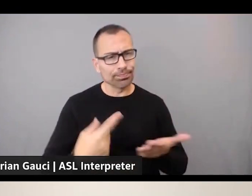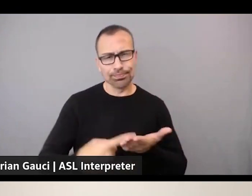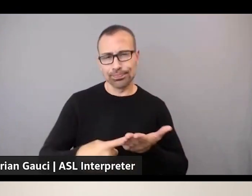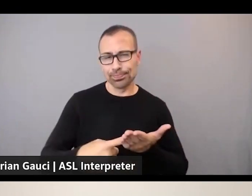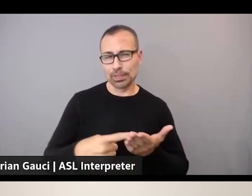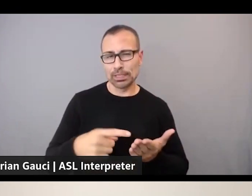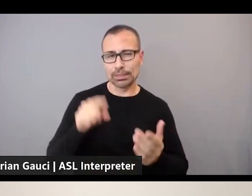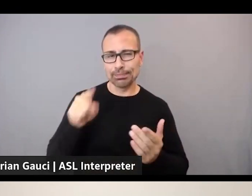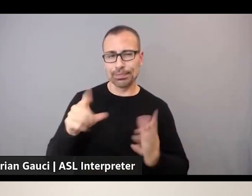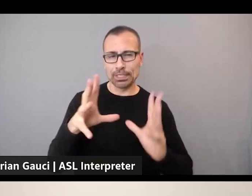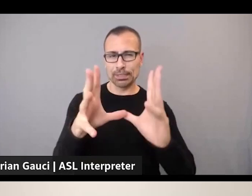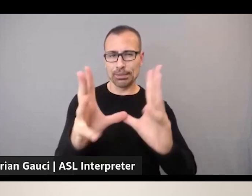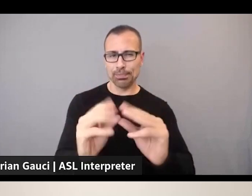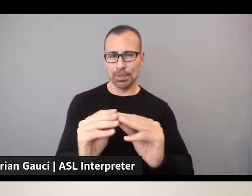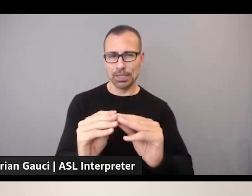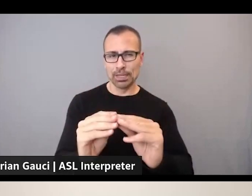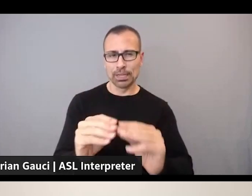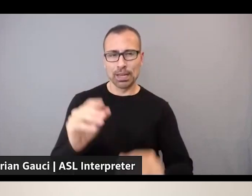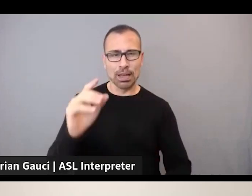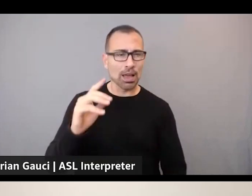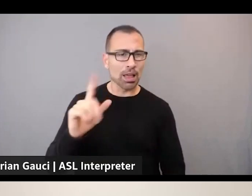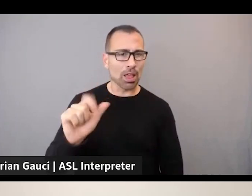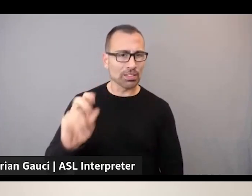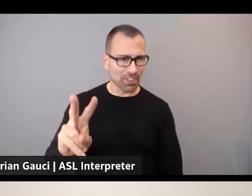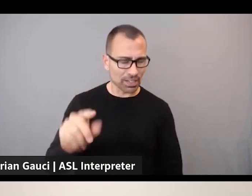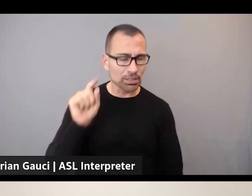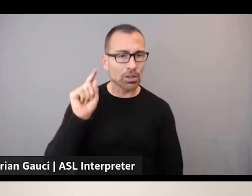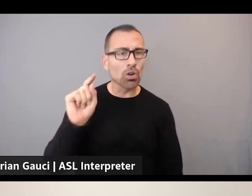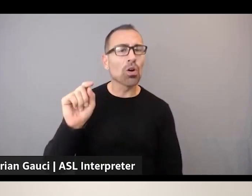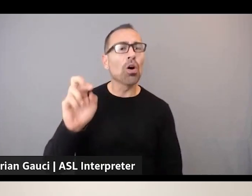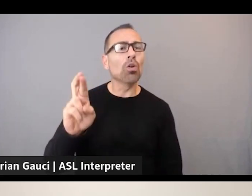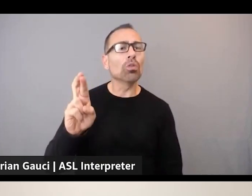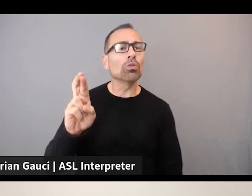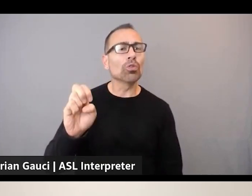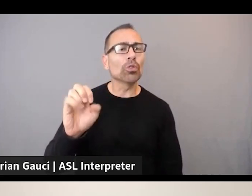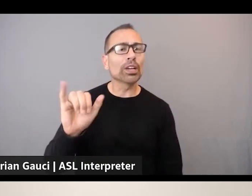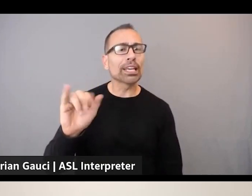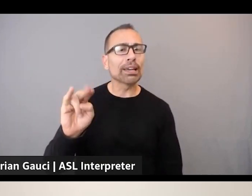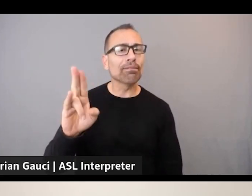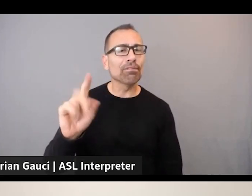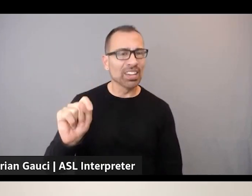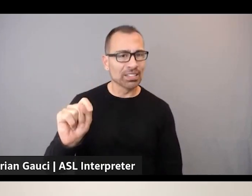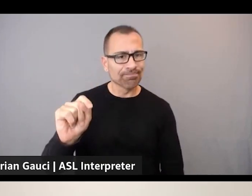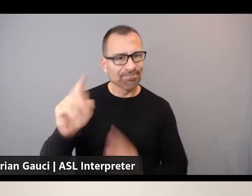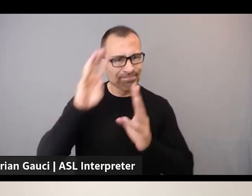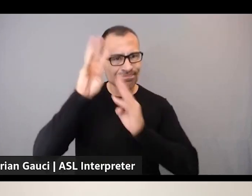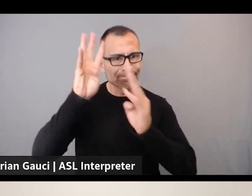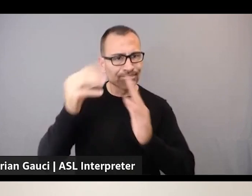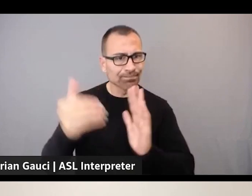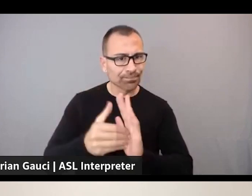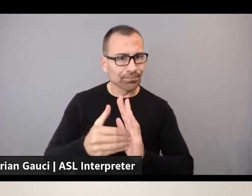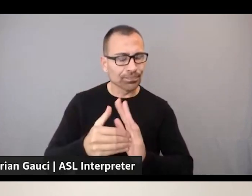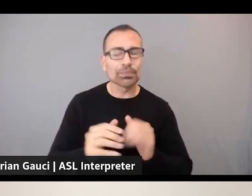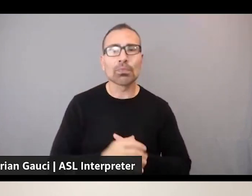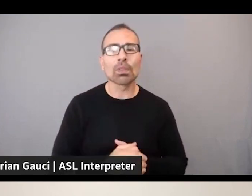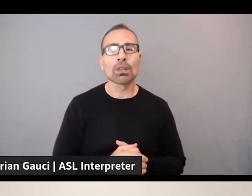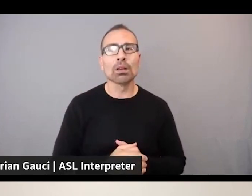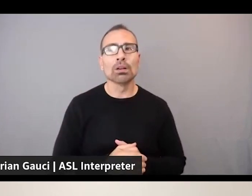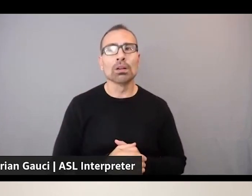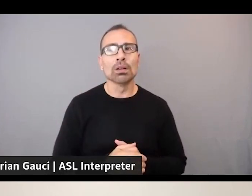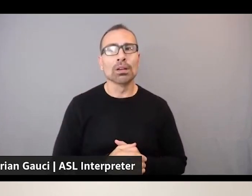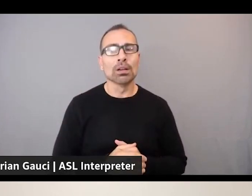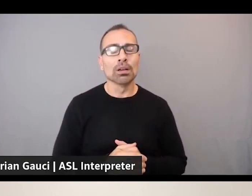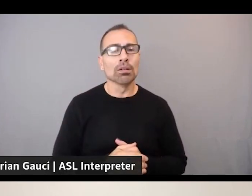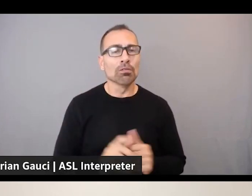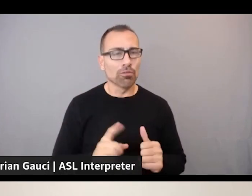favorite times of year, Bedrock is giving access to